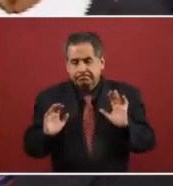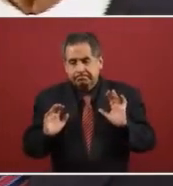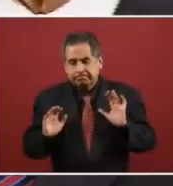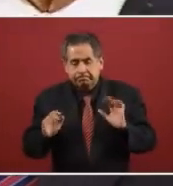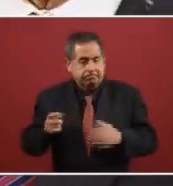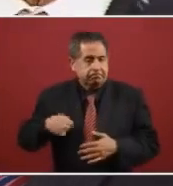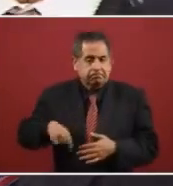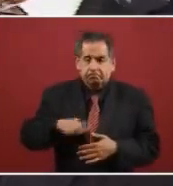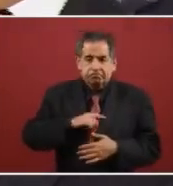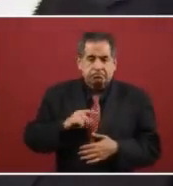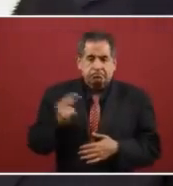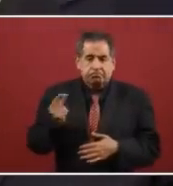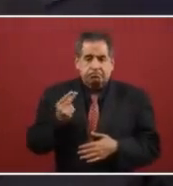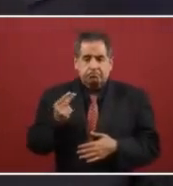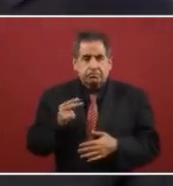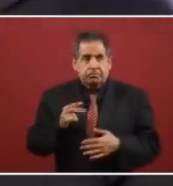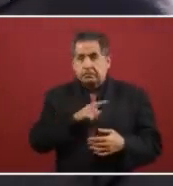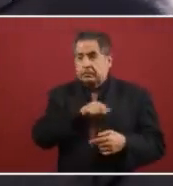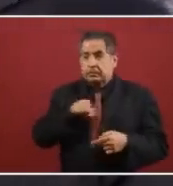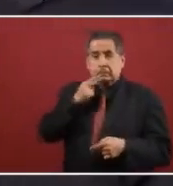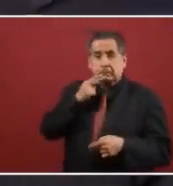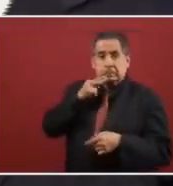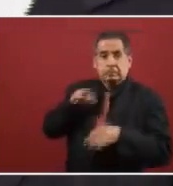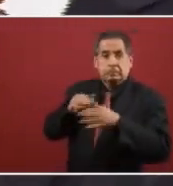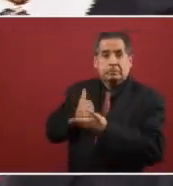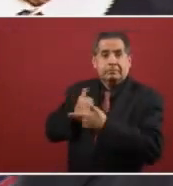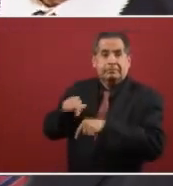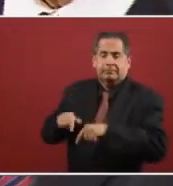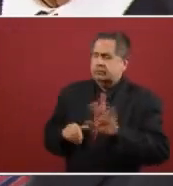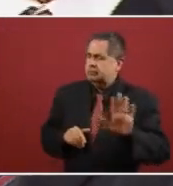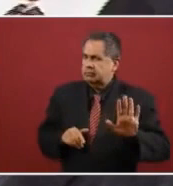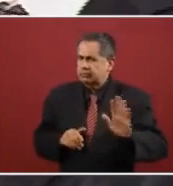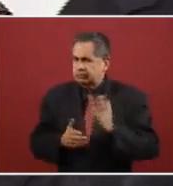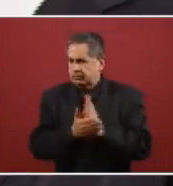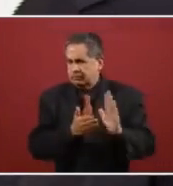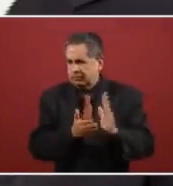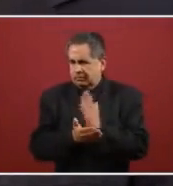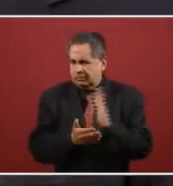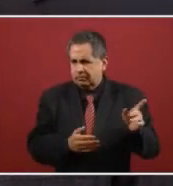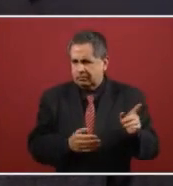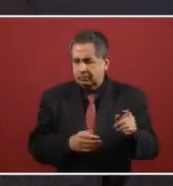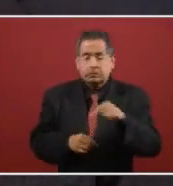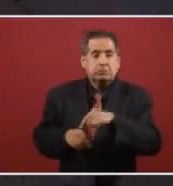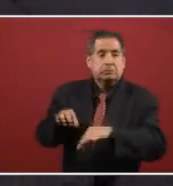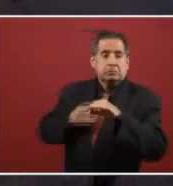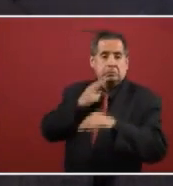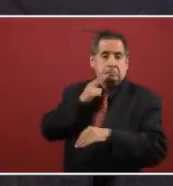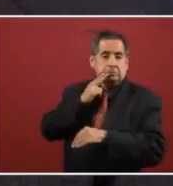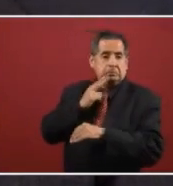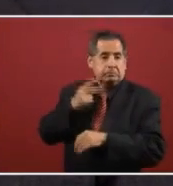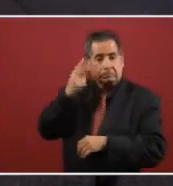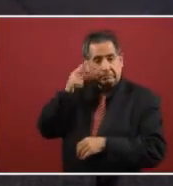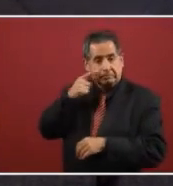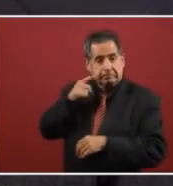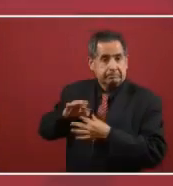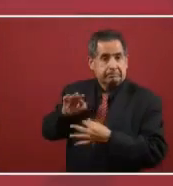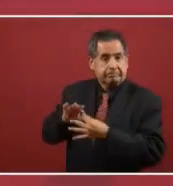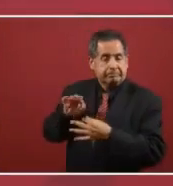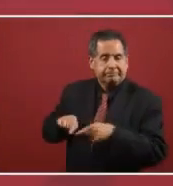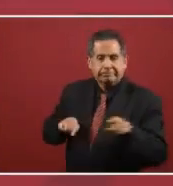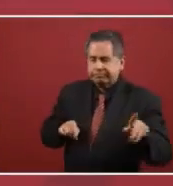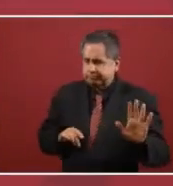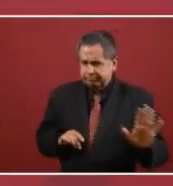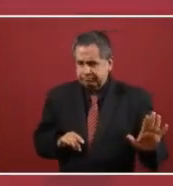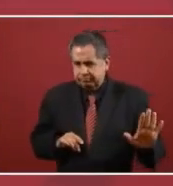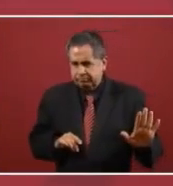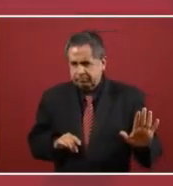ser And we don't want to be partícipes, participants ni mucho menos utilizados. or being utilized or Tenemos